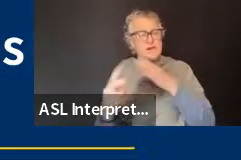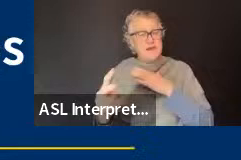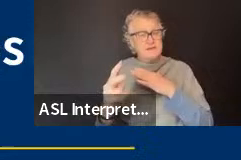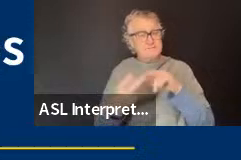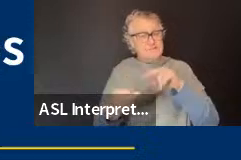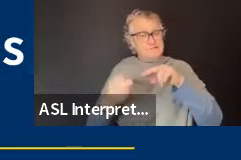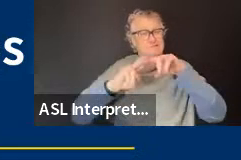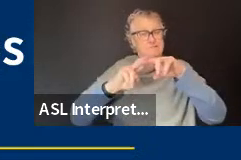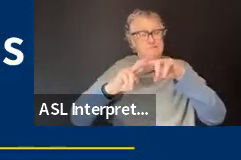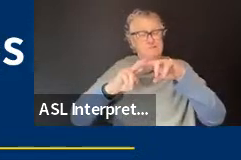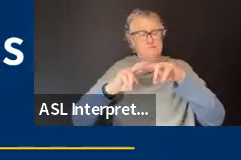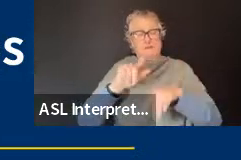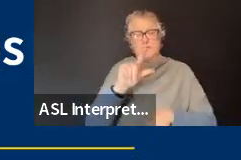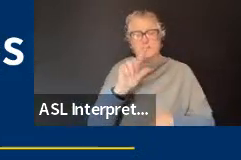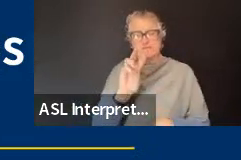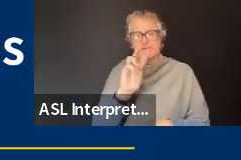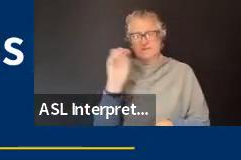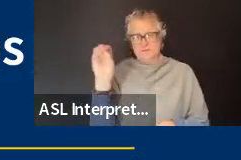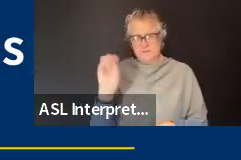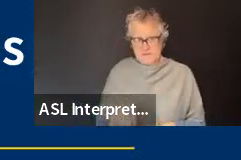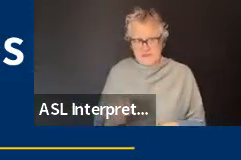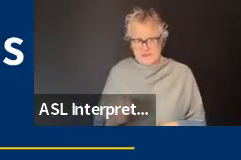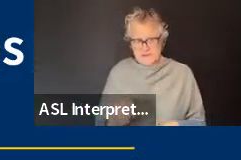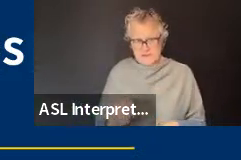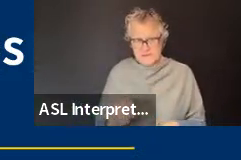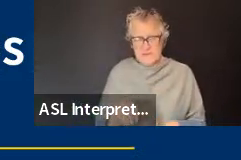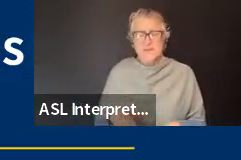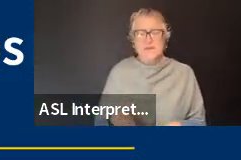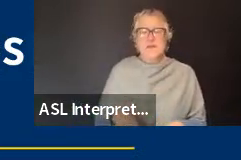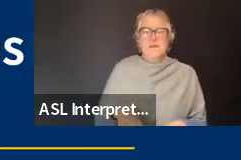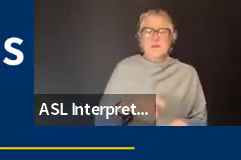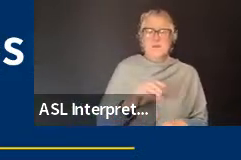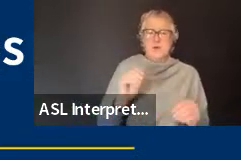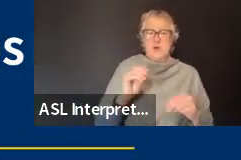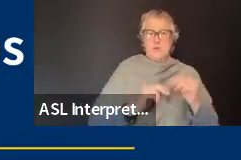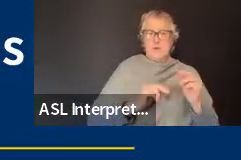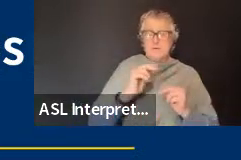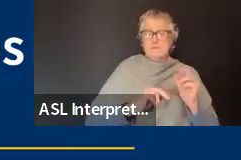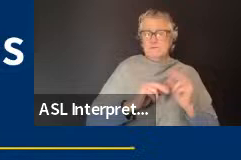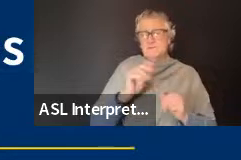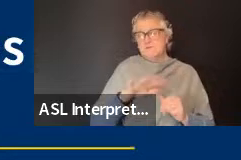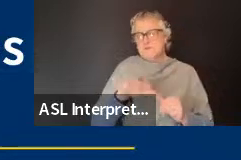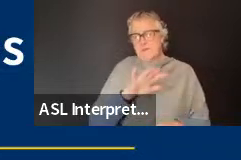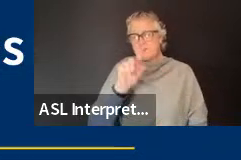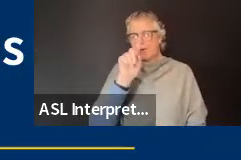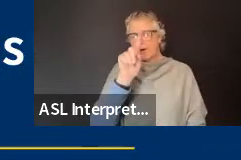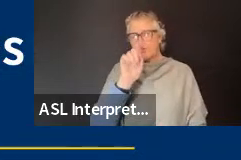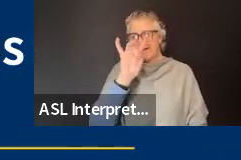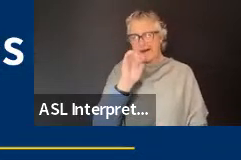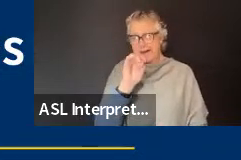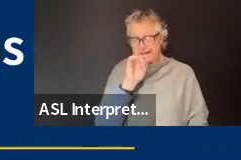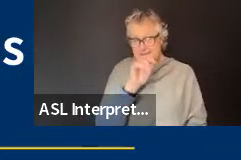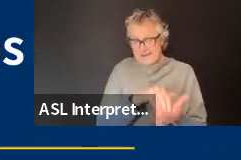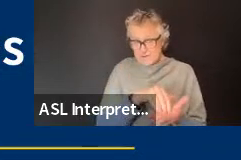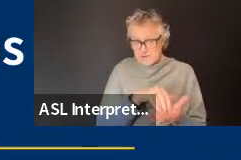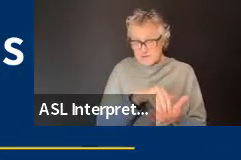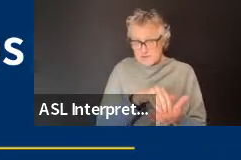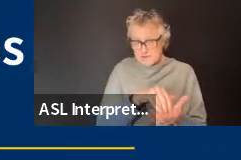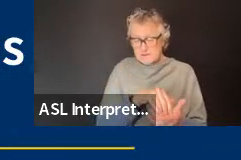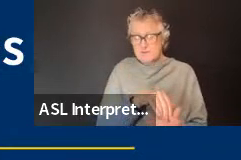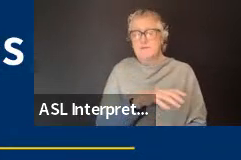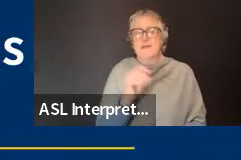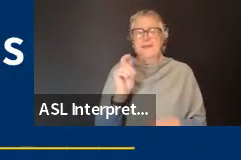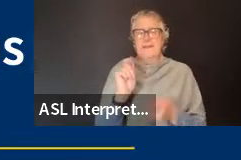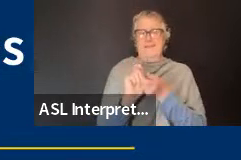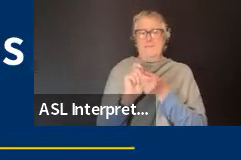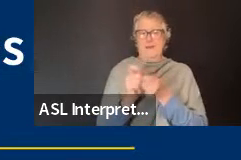in the 2045 no build, out to about 180,000. And then the modified LPA with 1 aux or 2 aux will reduce that by